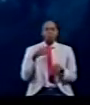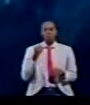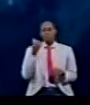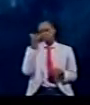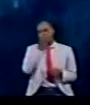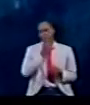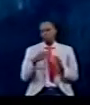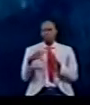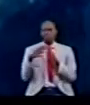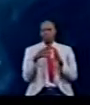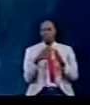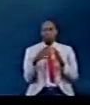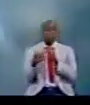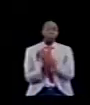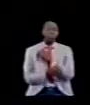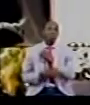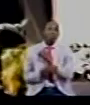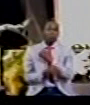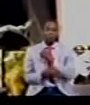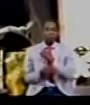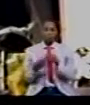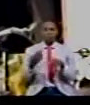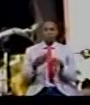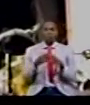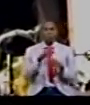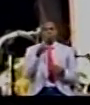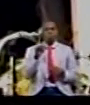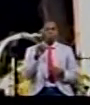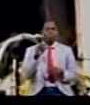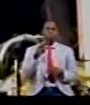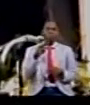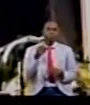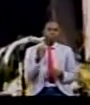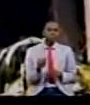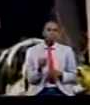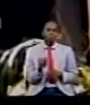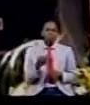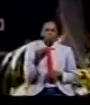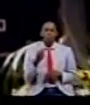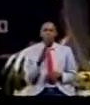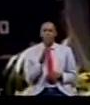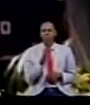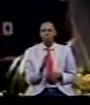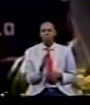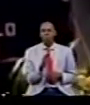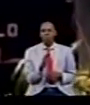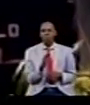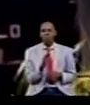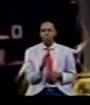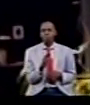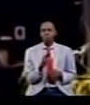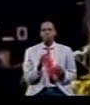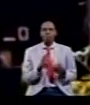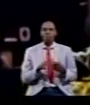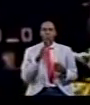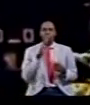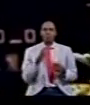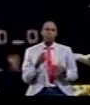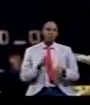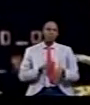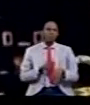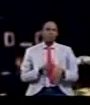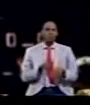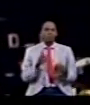every life, in every home, in our ministry, in our health, in our workplaces, oh God, we pray